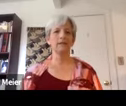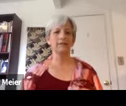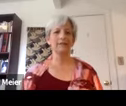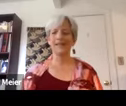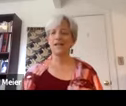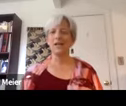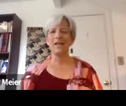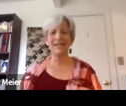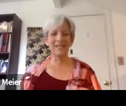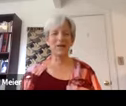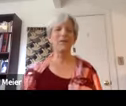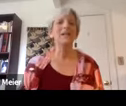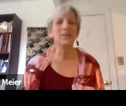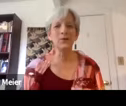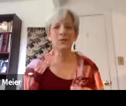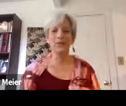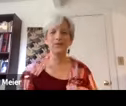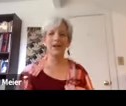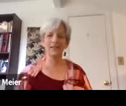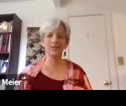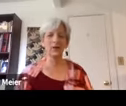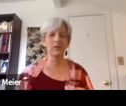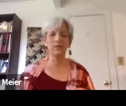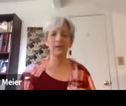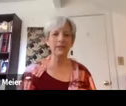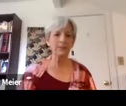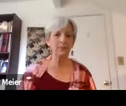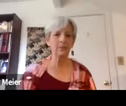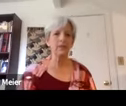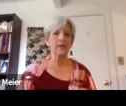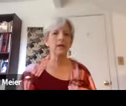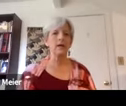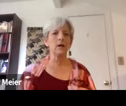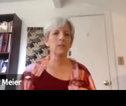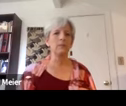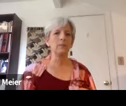that. So two gender findings very briefly.